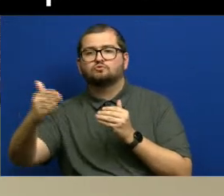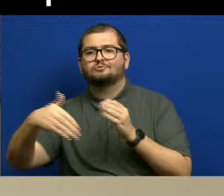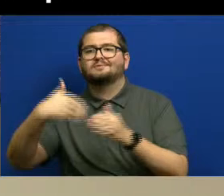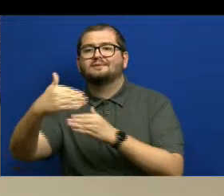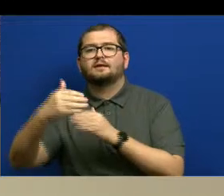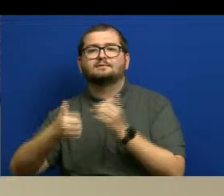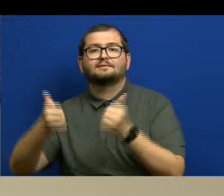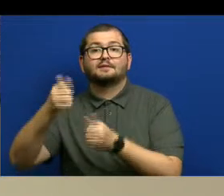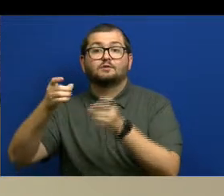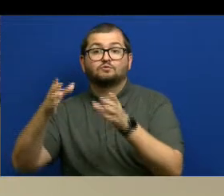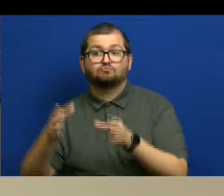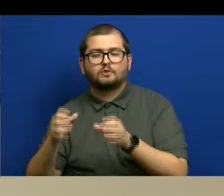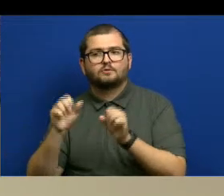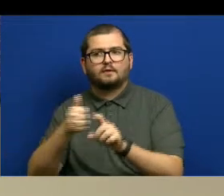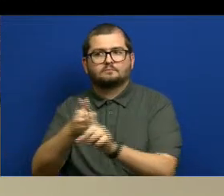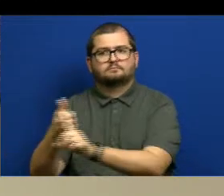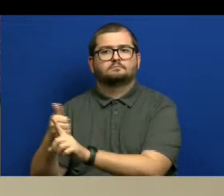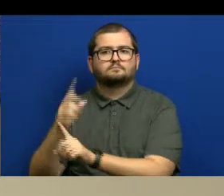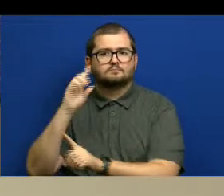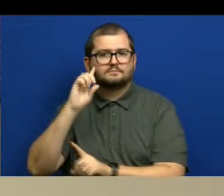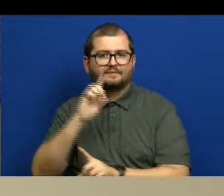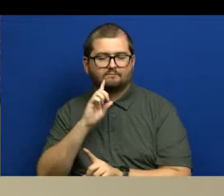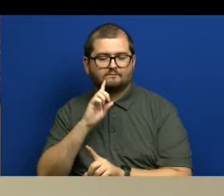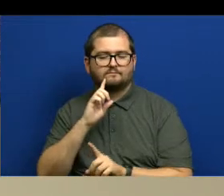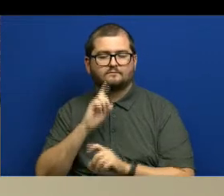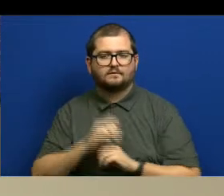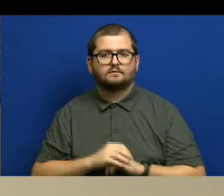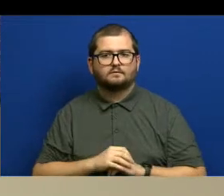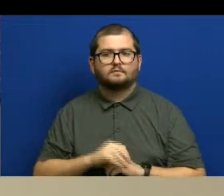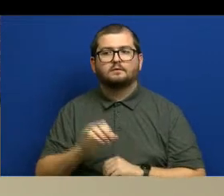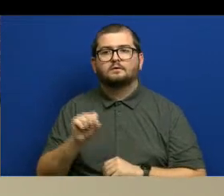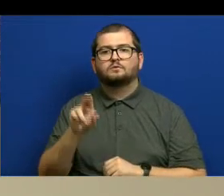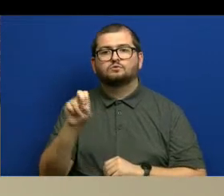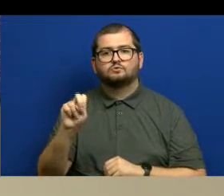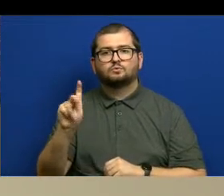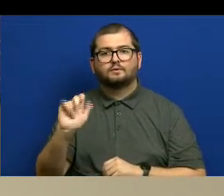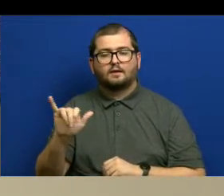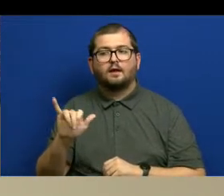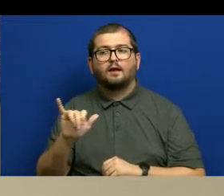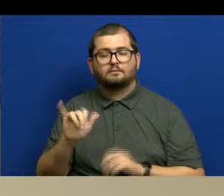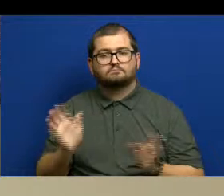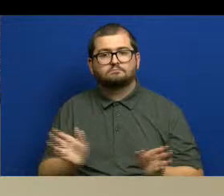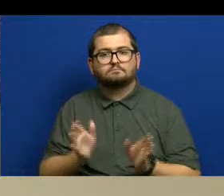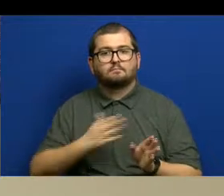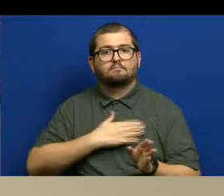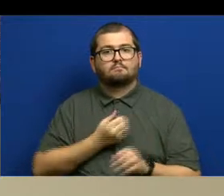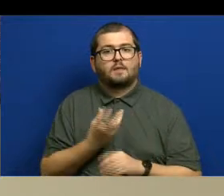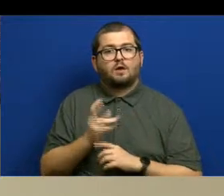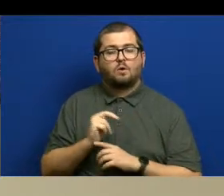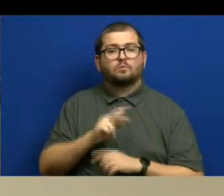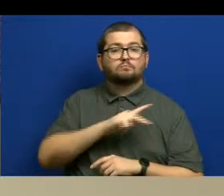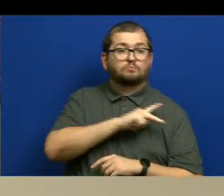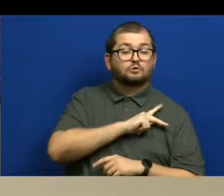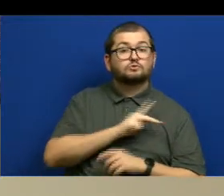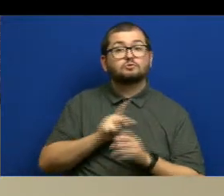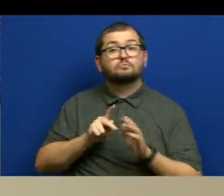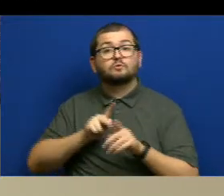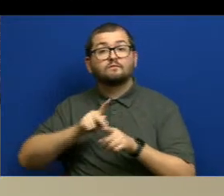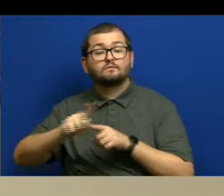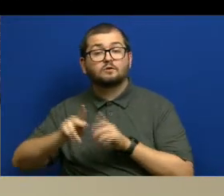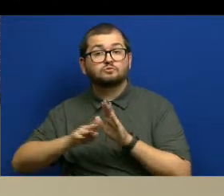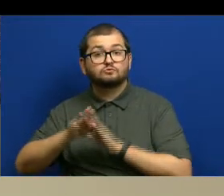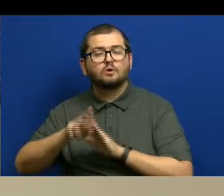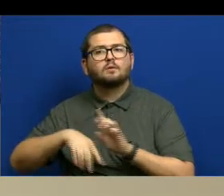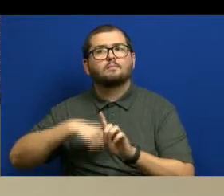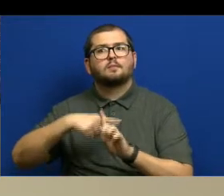executive director to be one of the community members. Suke not only enabled my own personal and professional growth, she also created pathways